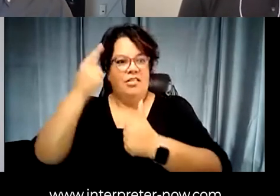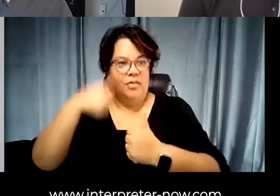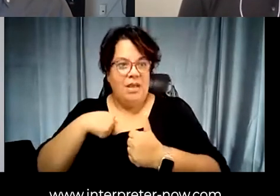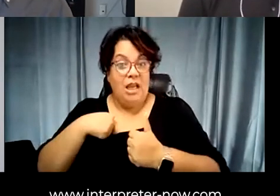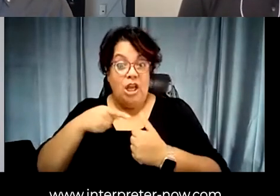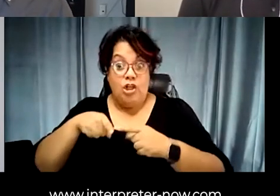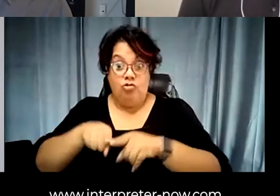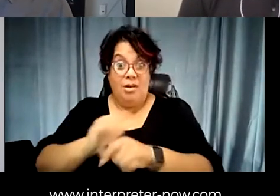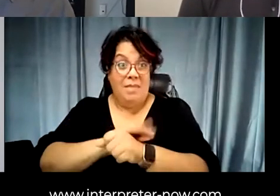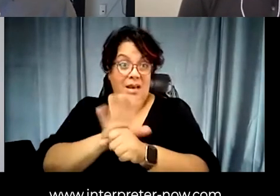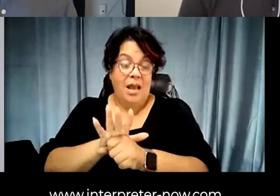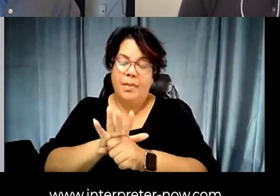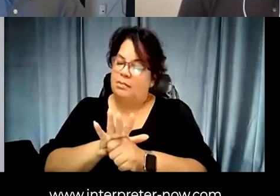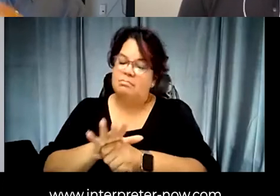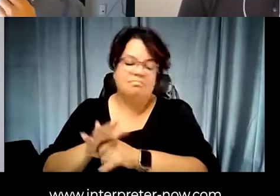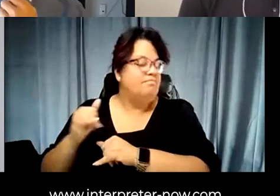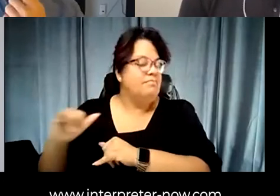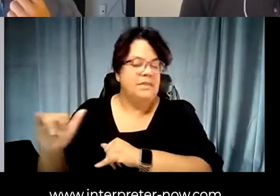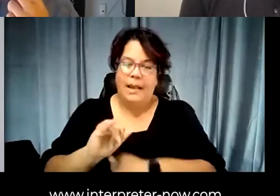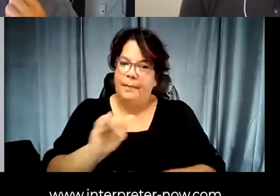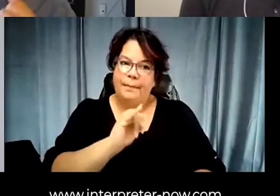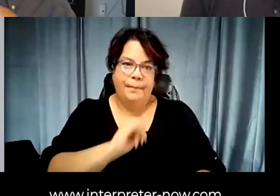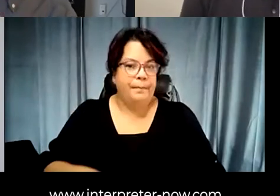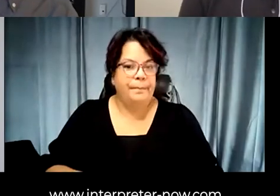pandemic, it's been much of the same.